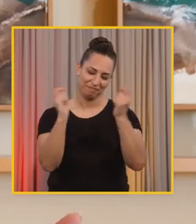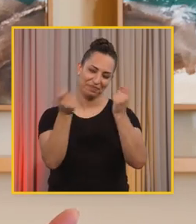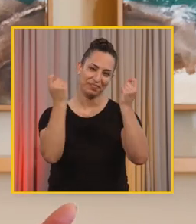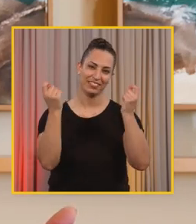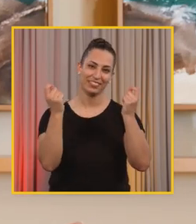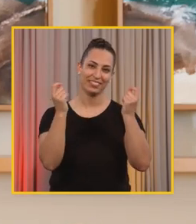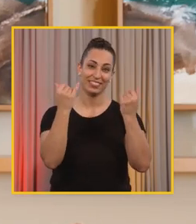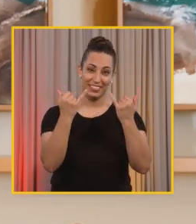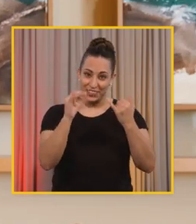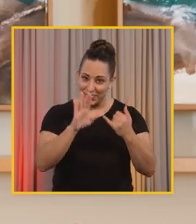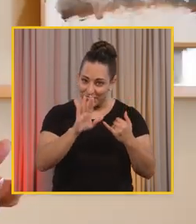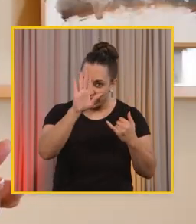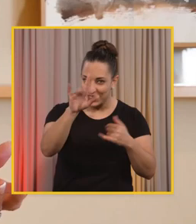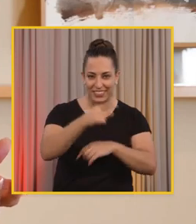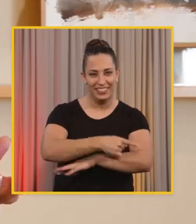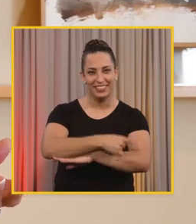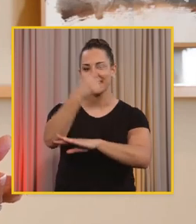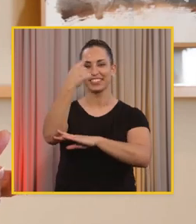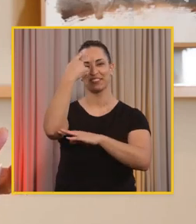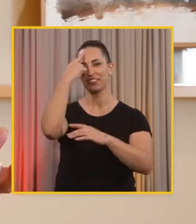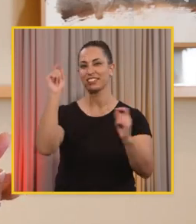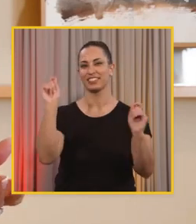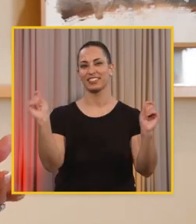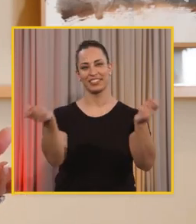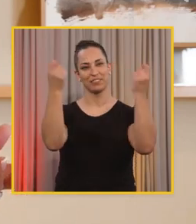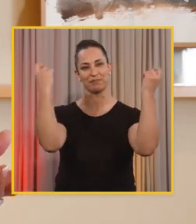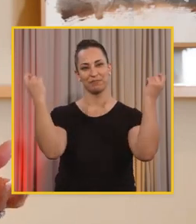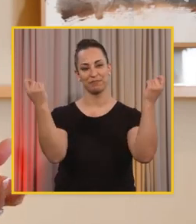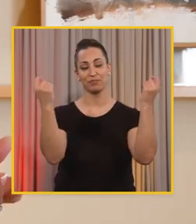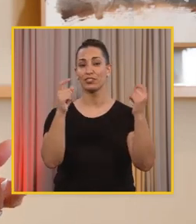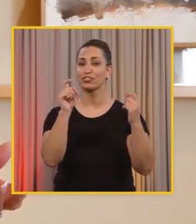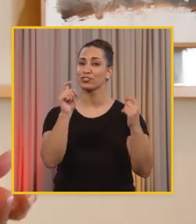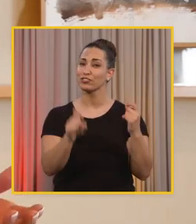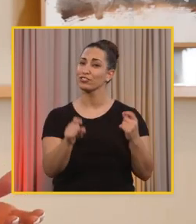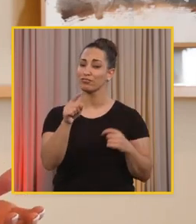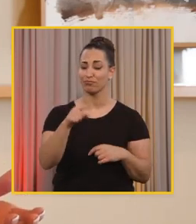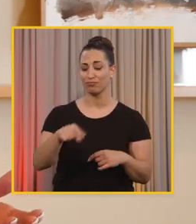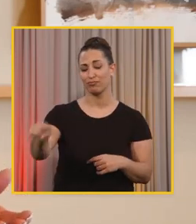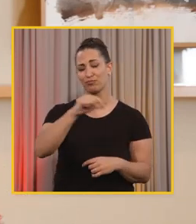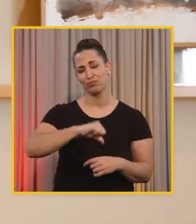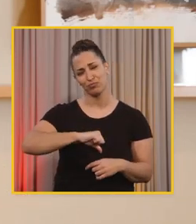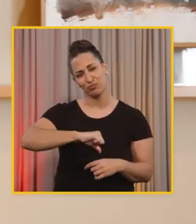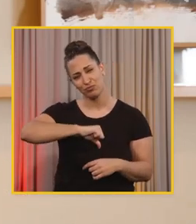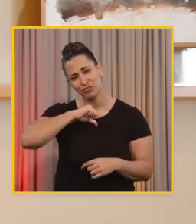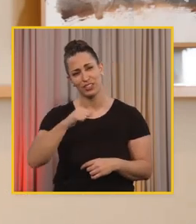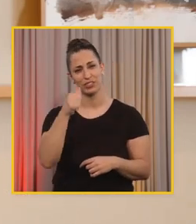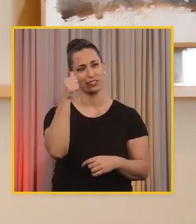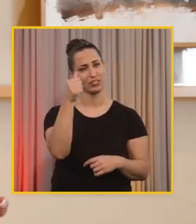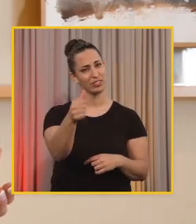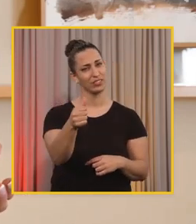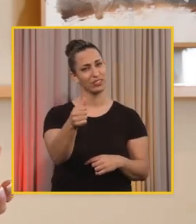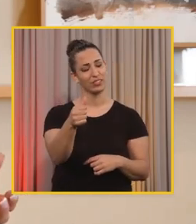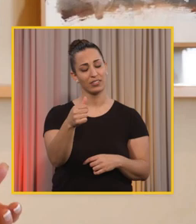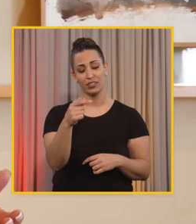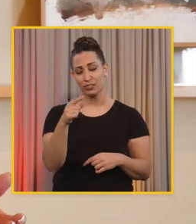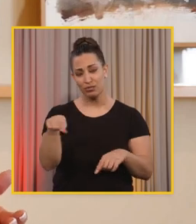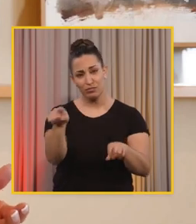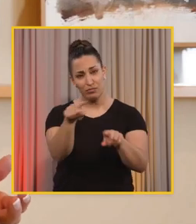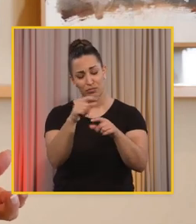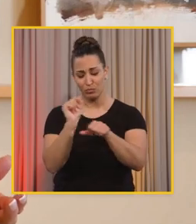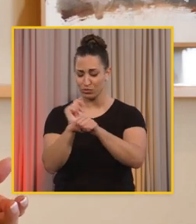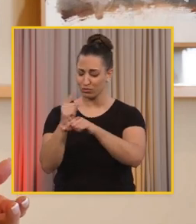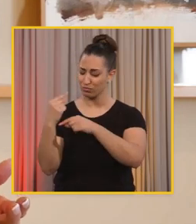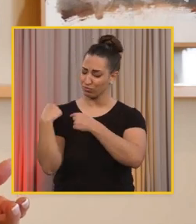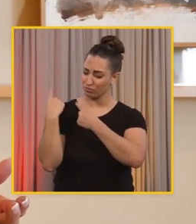day to celebrate. You should be so proud of yourselves, as you have worked